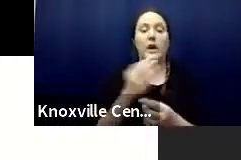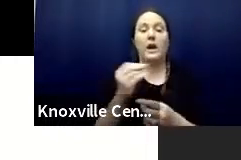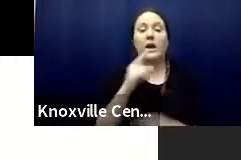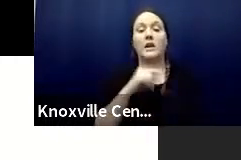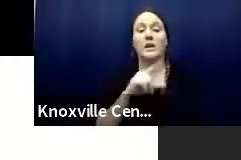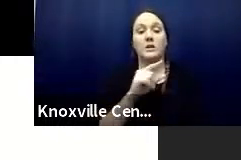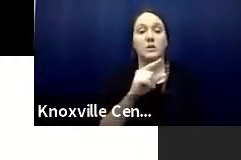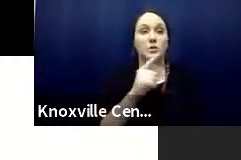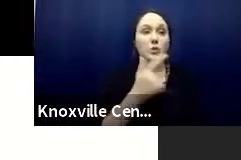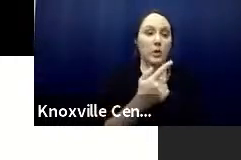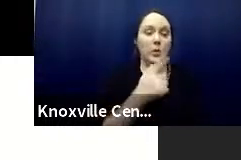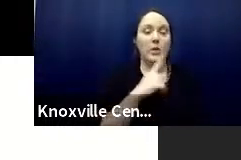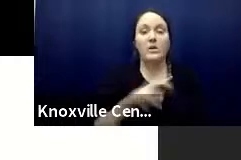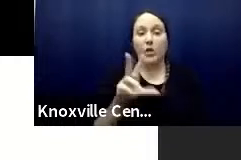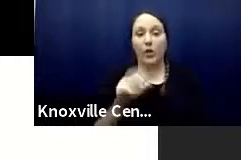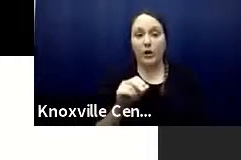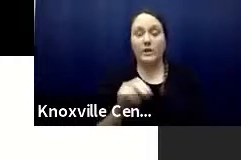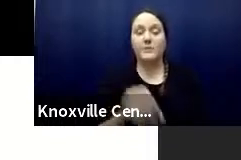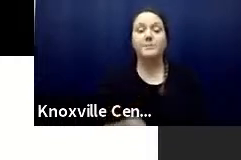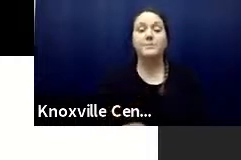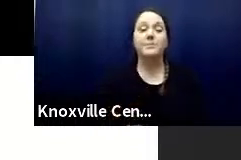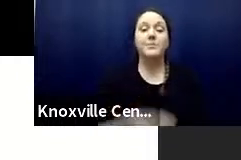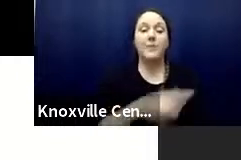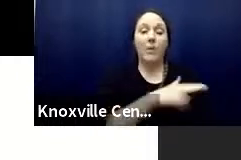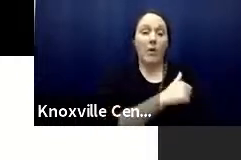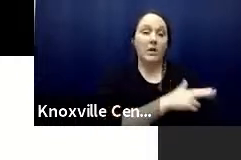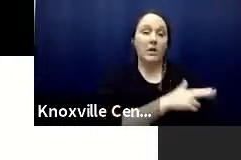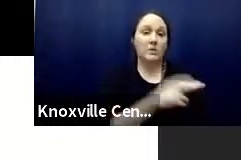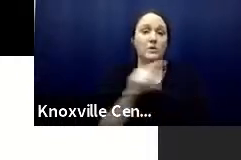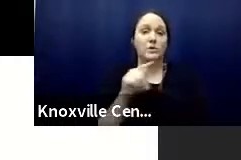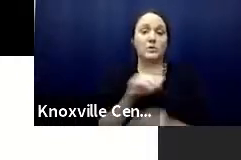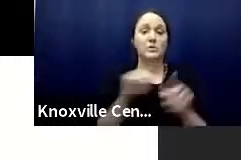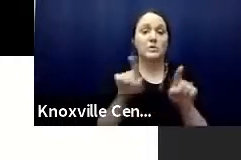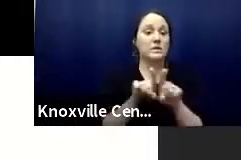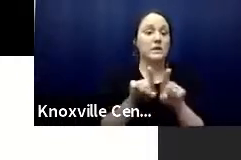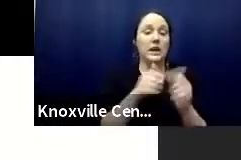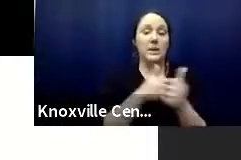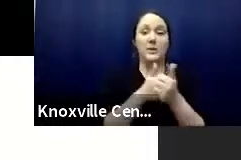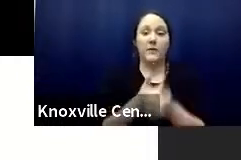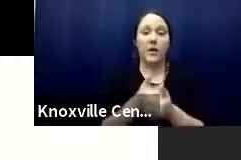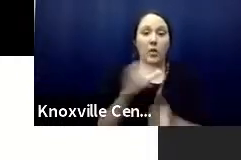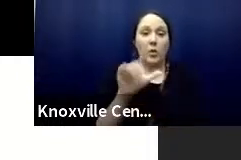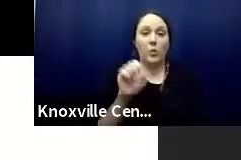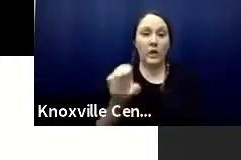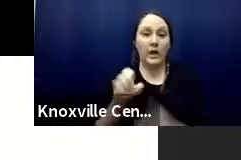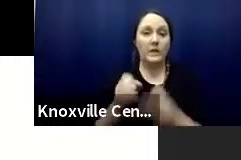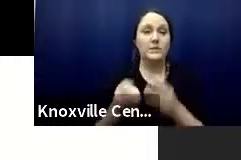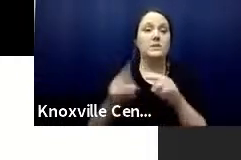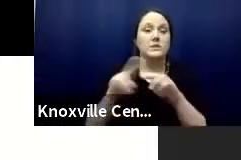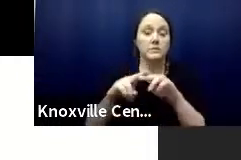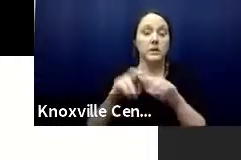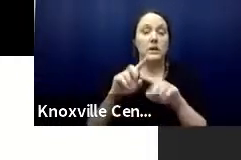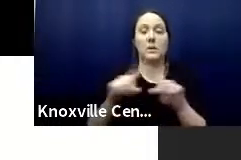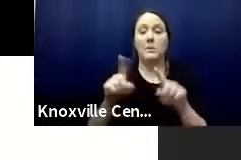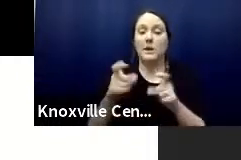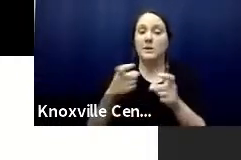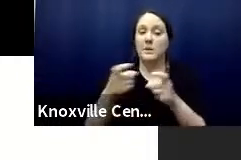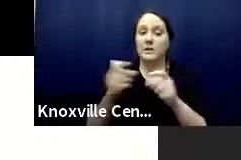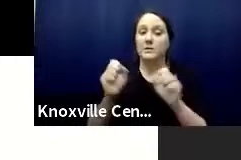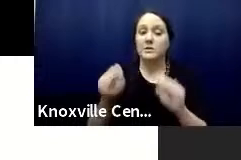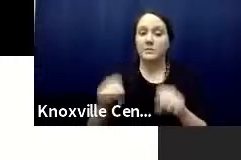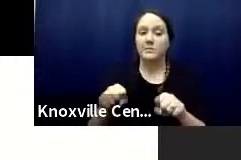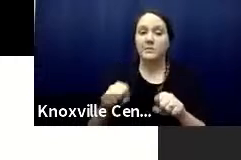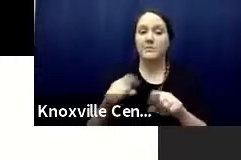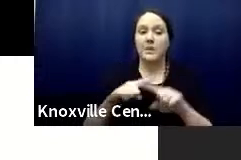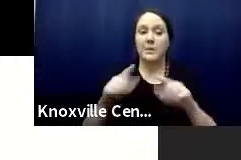30 age group. Hospitalizations are trending in the same direction as case growth, but still certainly manageable, but